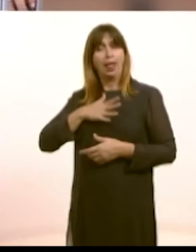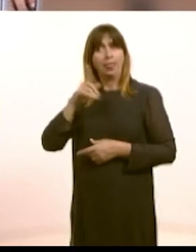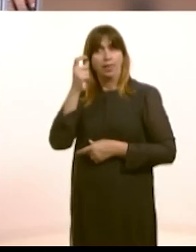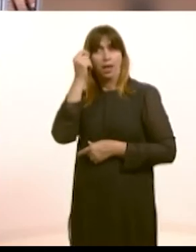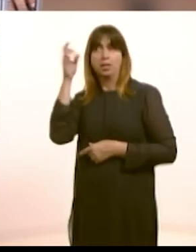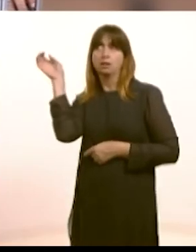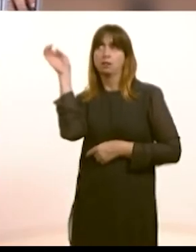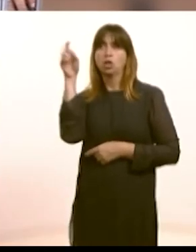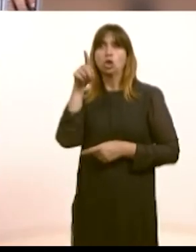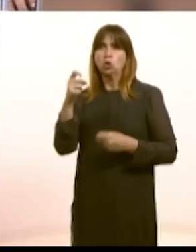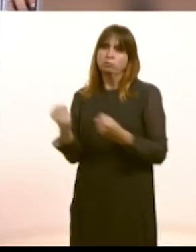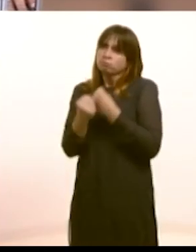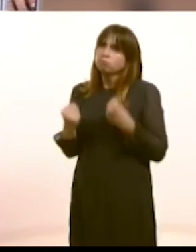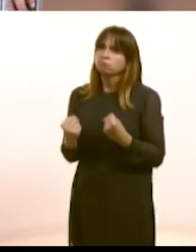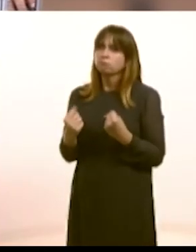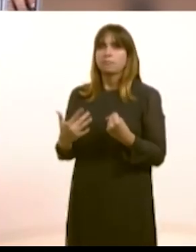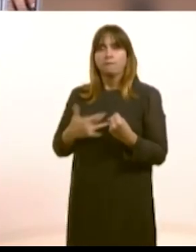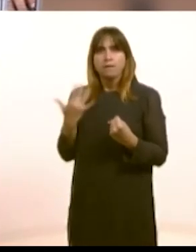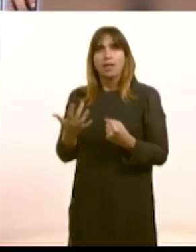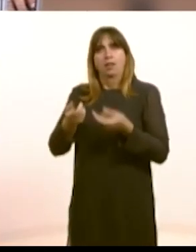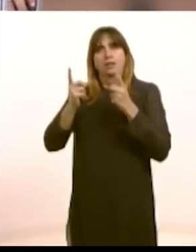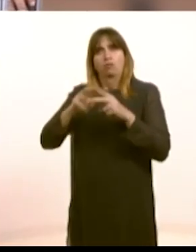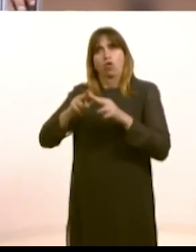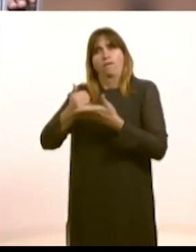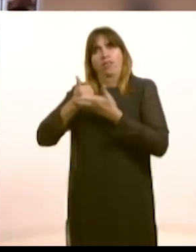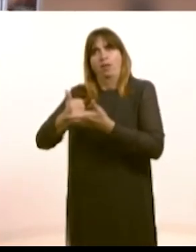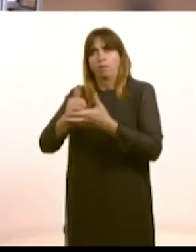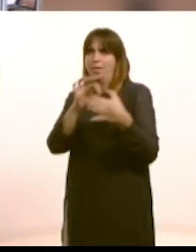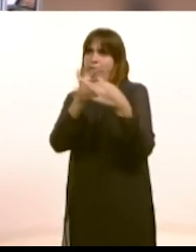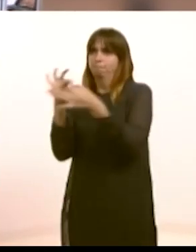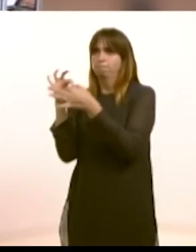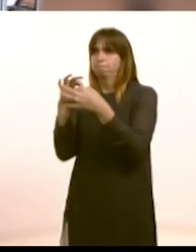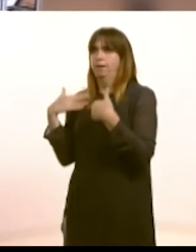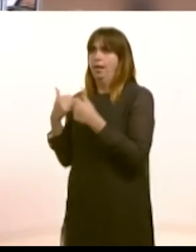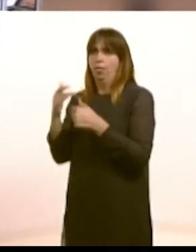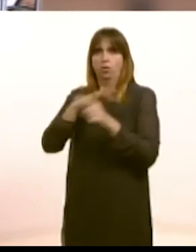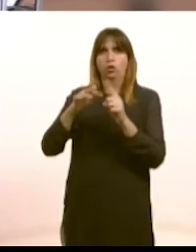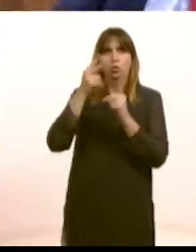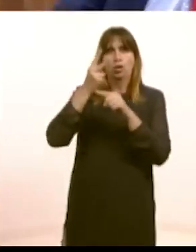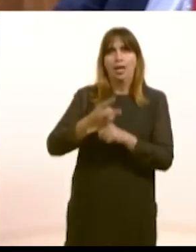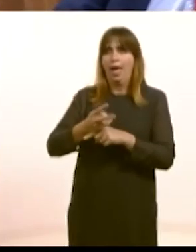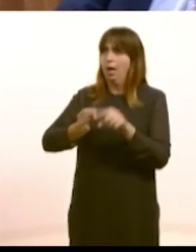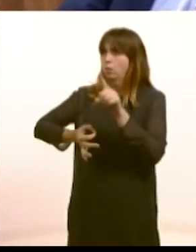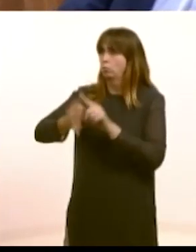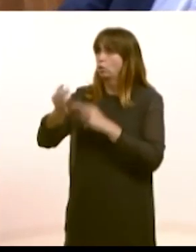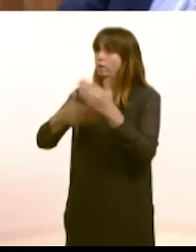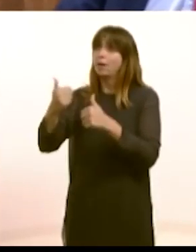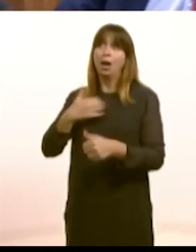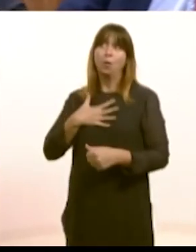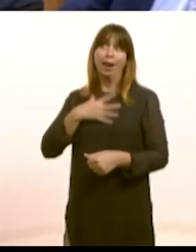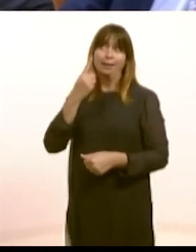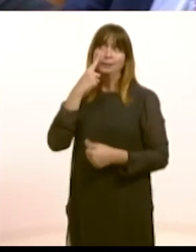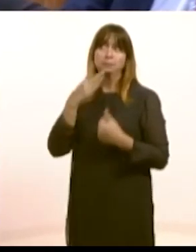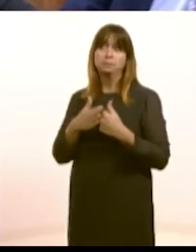I can see the passion that she displays in advocating the work that she has seen them do. I'd like to see it for myself.